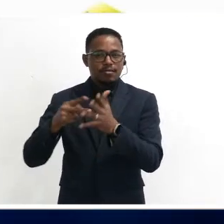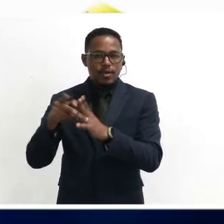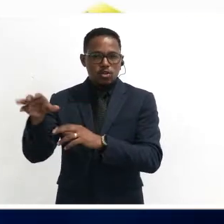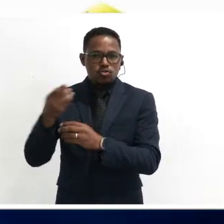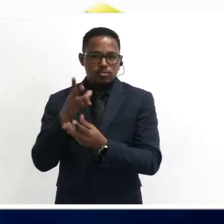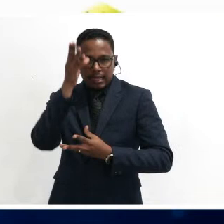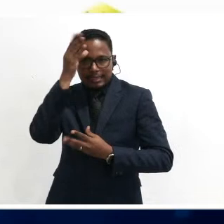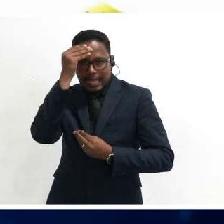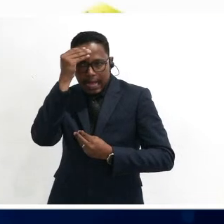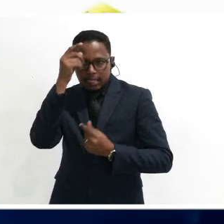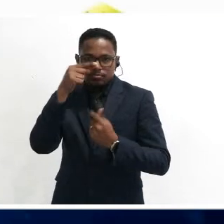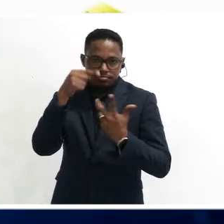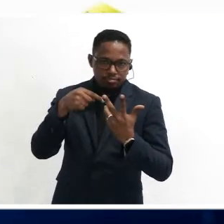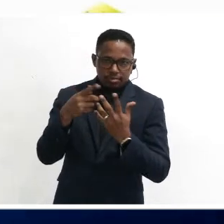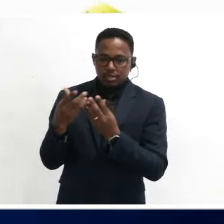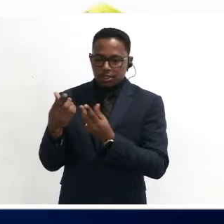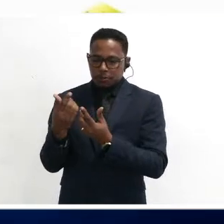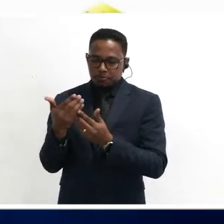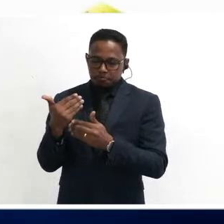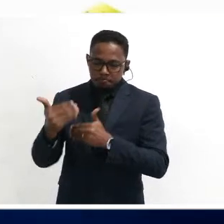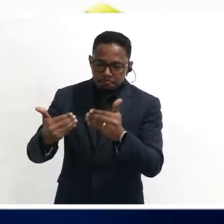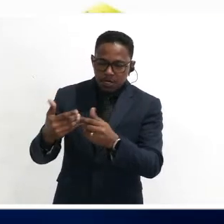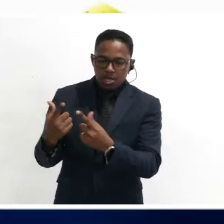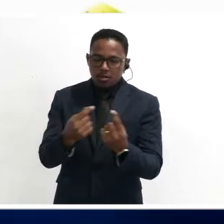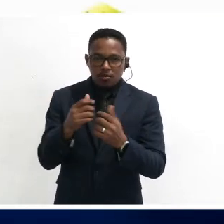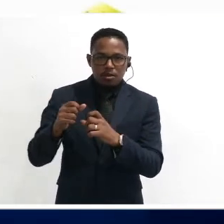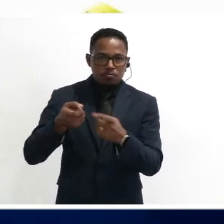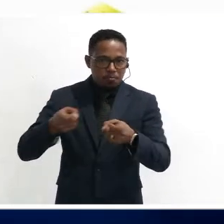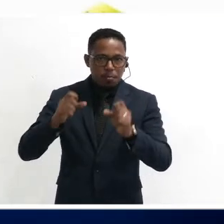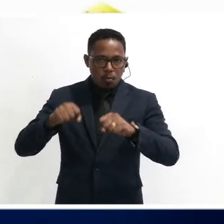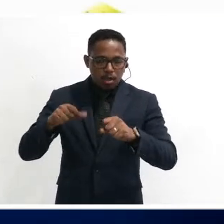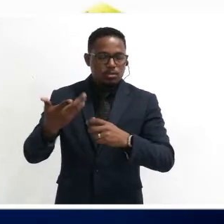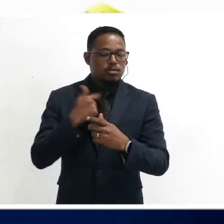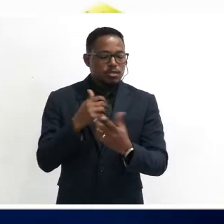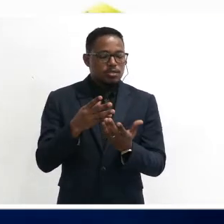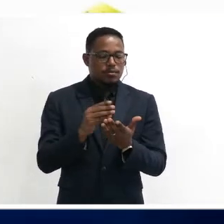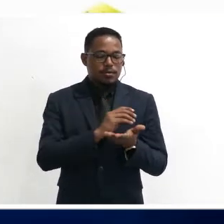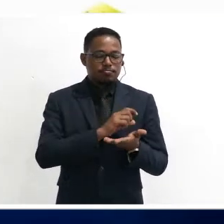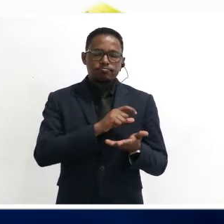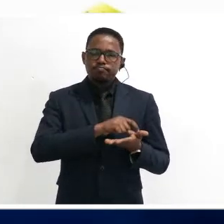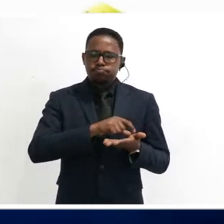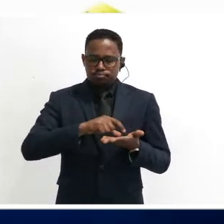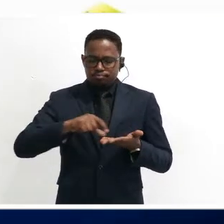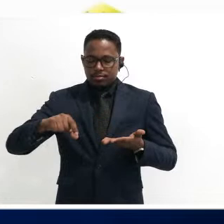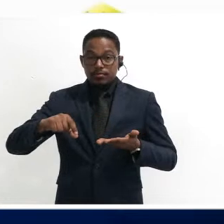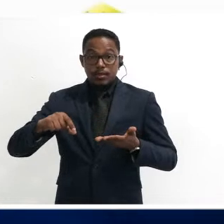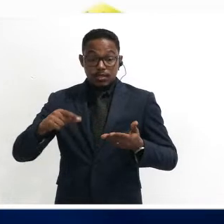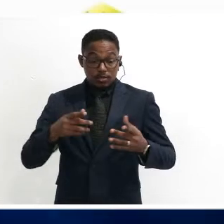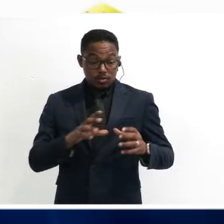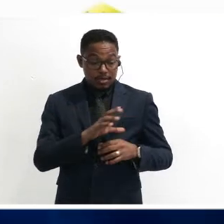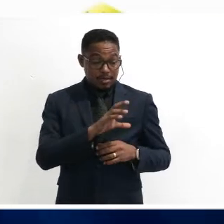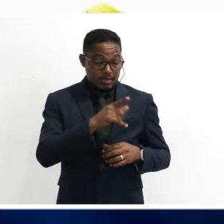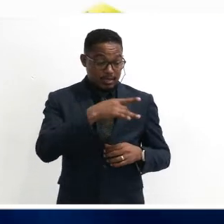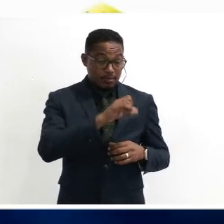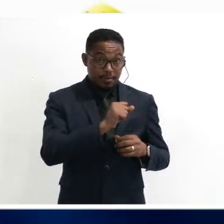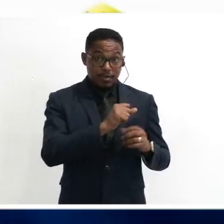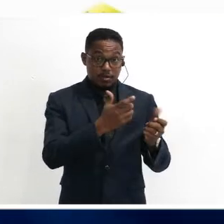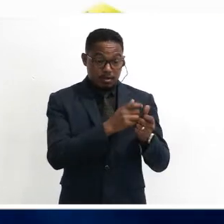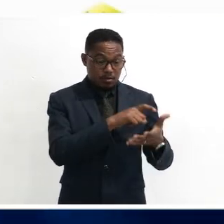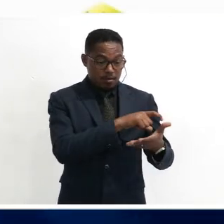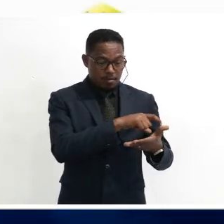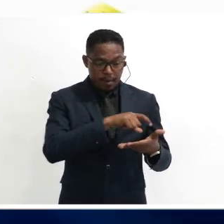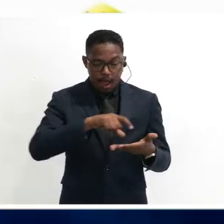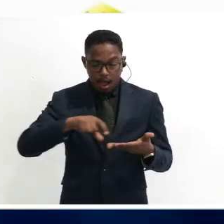areas that we call chiplets. And then you recombine the chiplet at the package level to form that overall